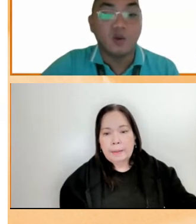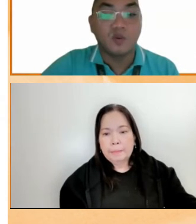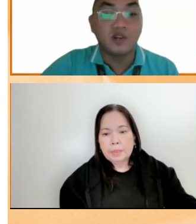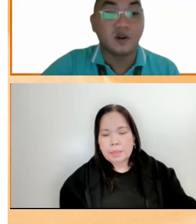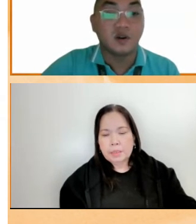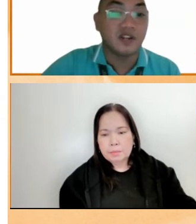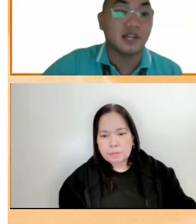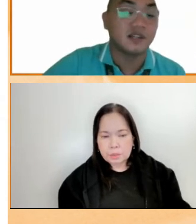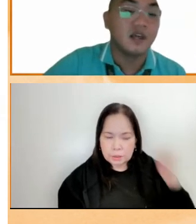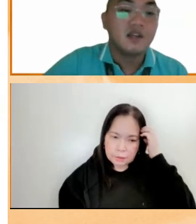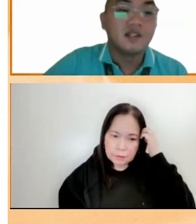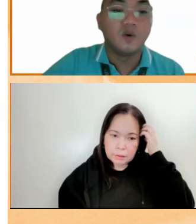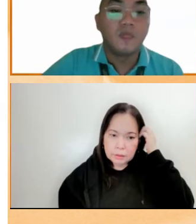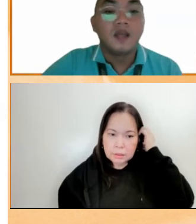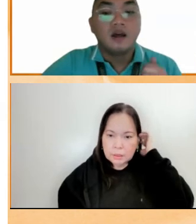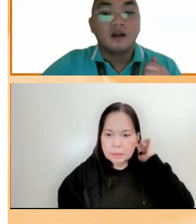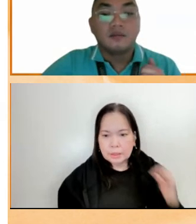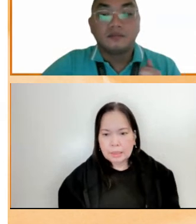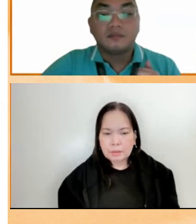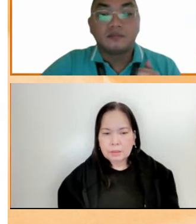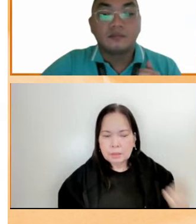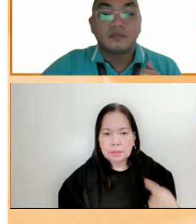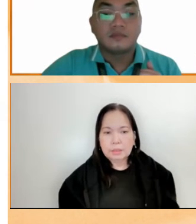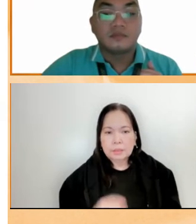RA 11036. So,